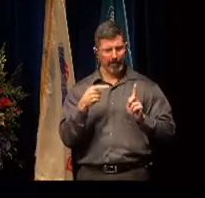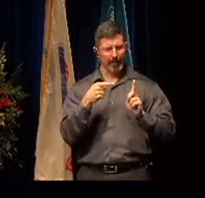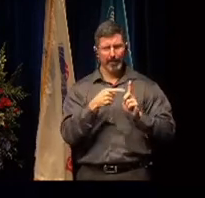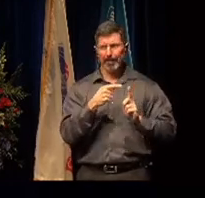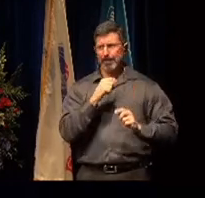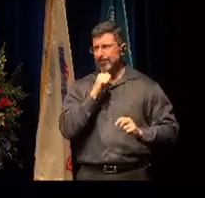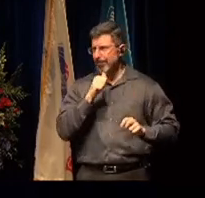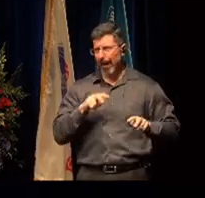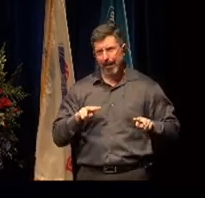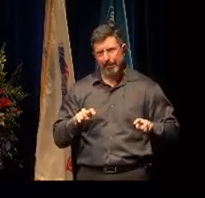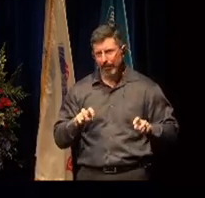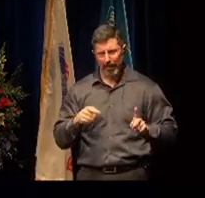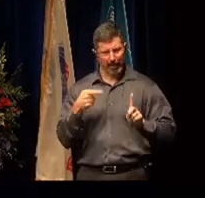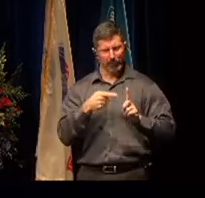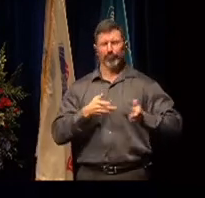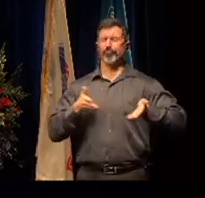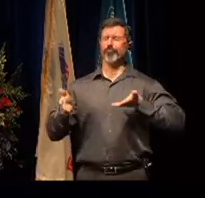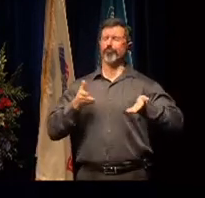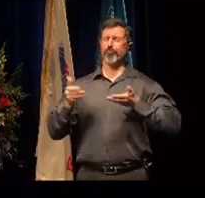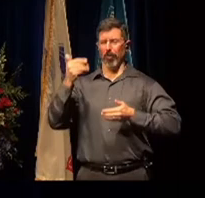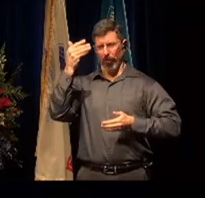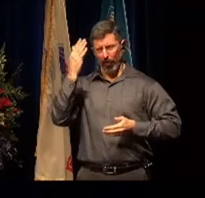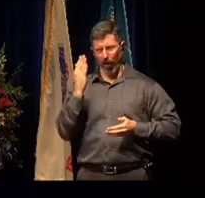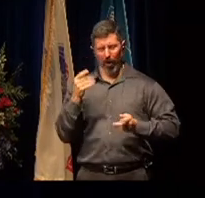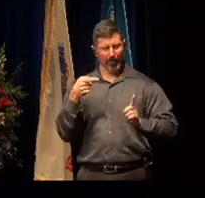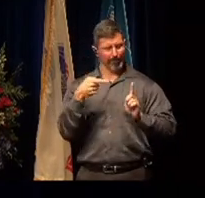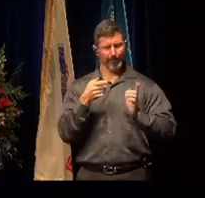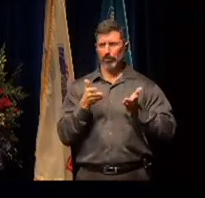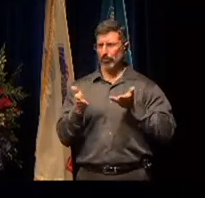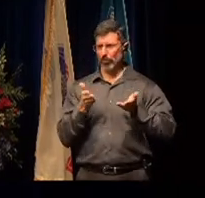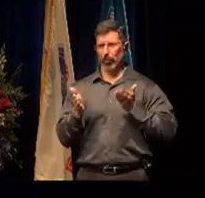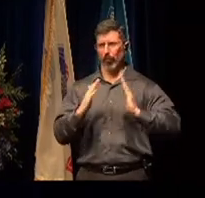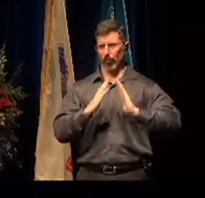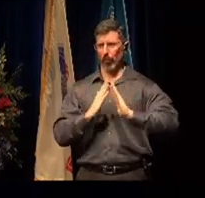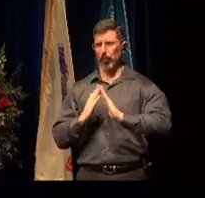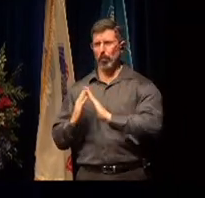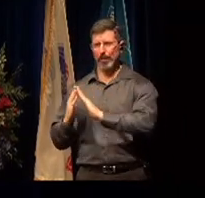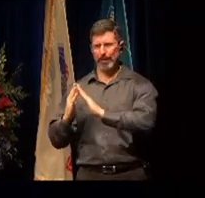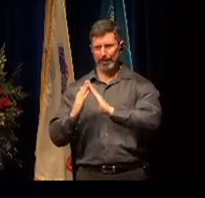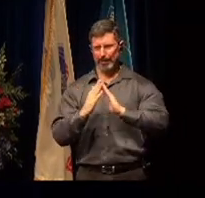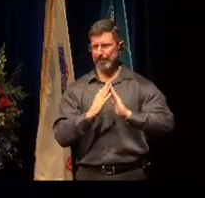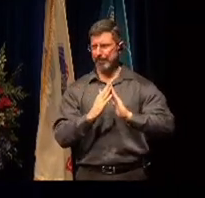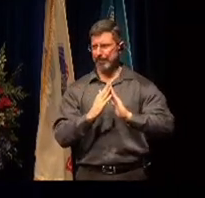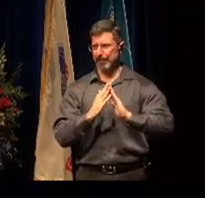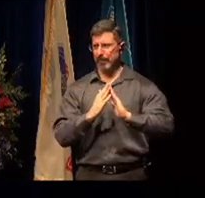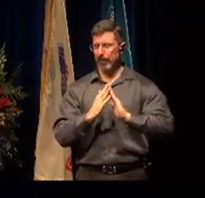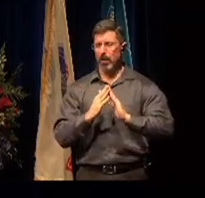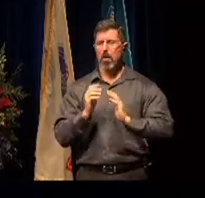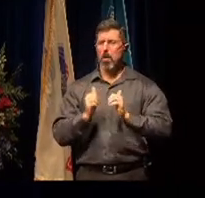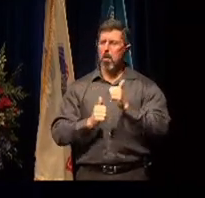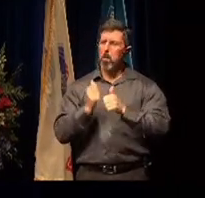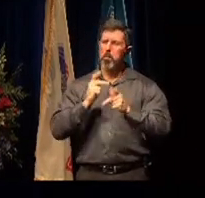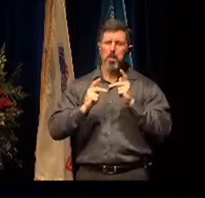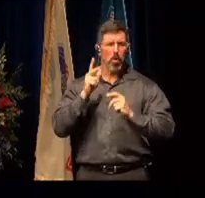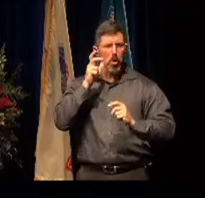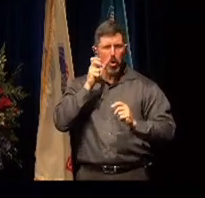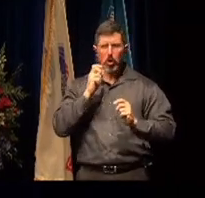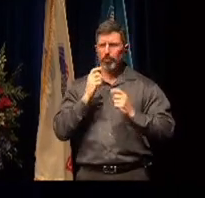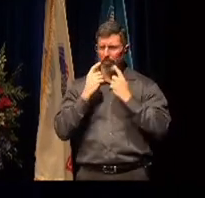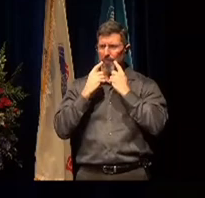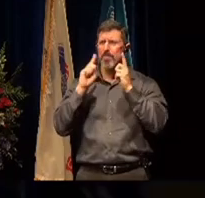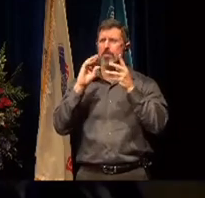and service to God and his community. Most people know Gary as a result of his heroism on the